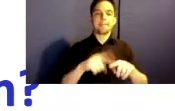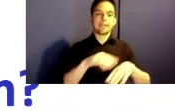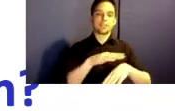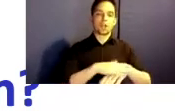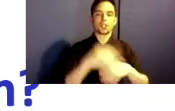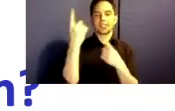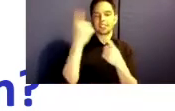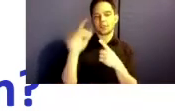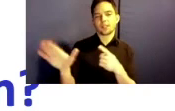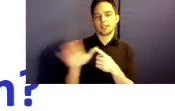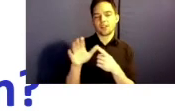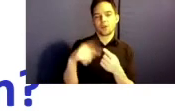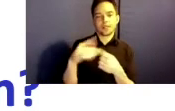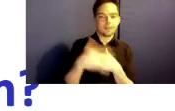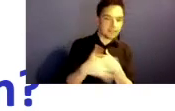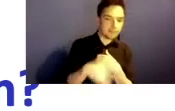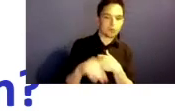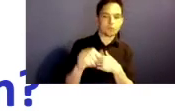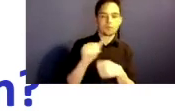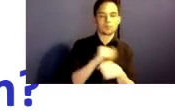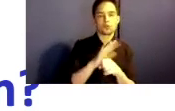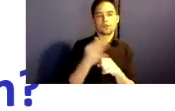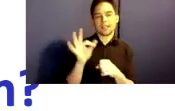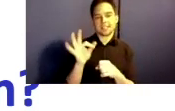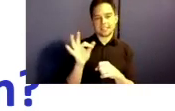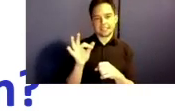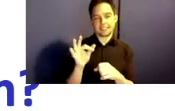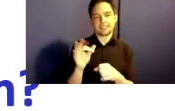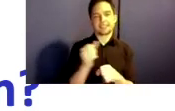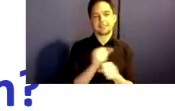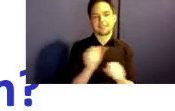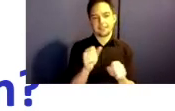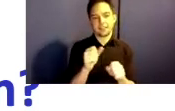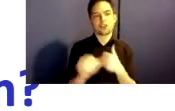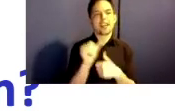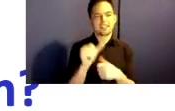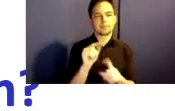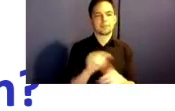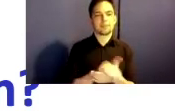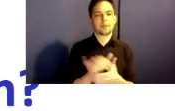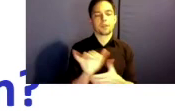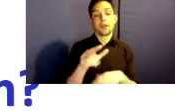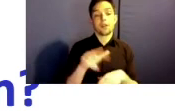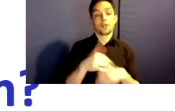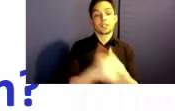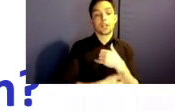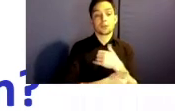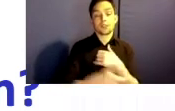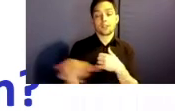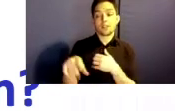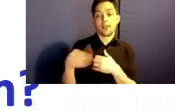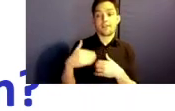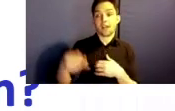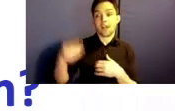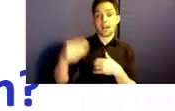of vulnerability and COVID-19 threat. And of course, countries with higher risk